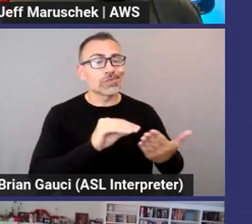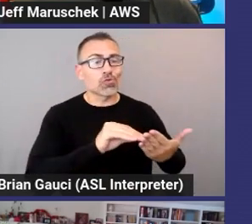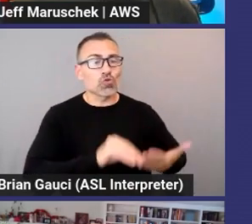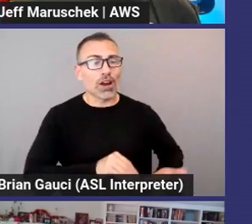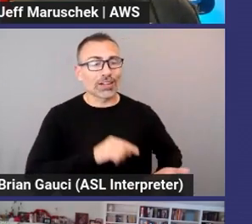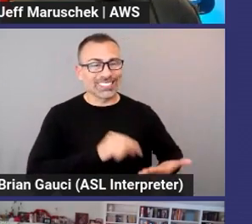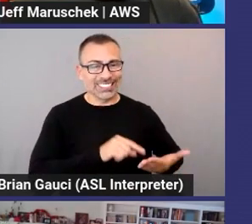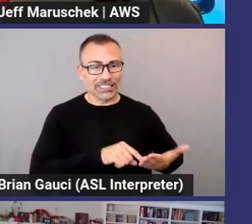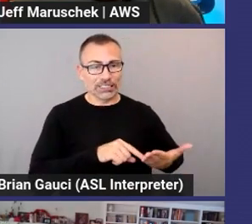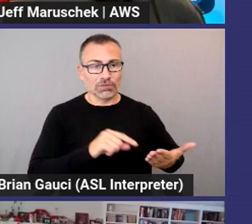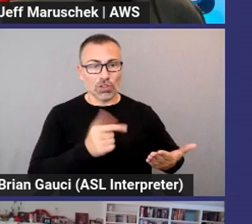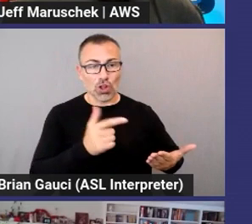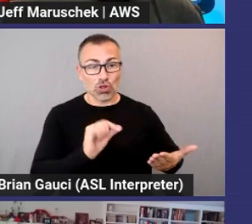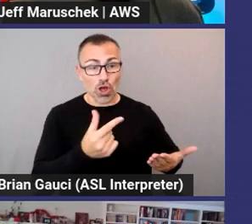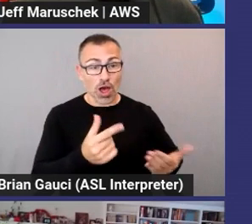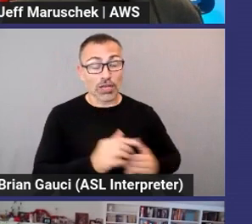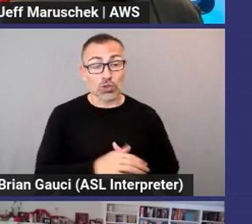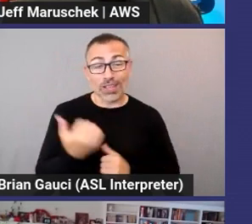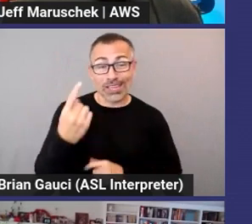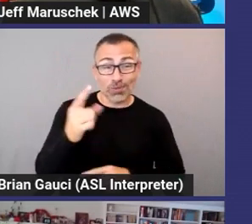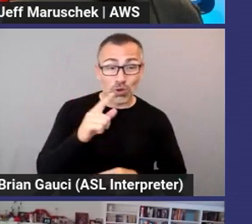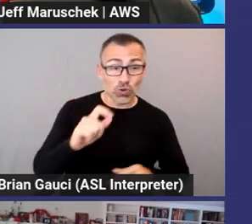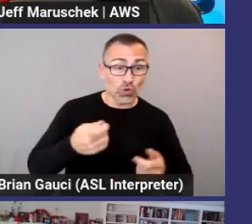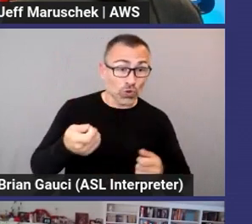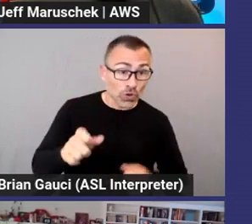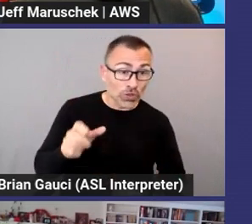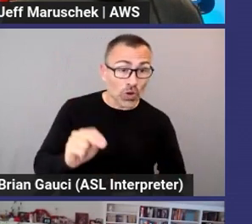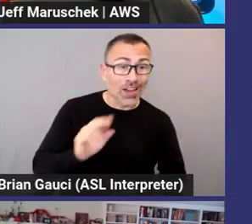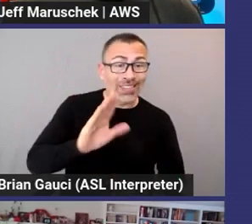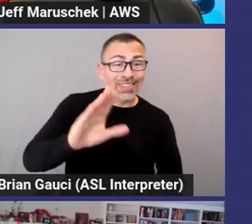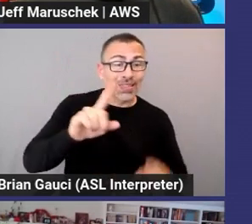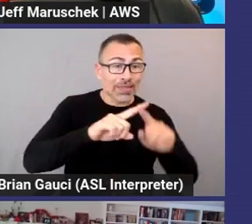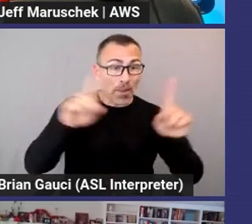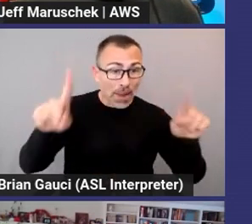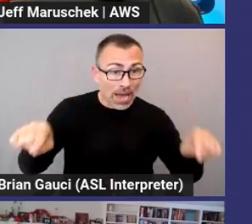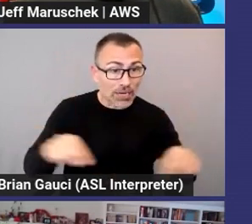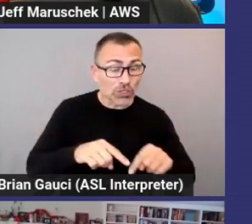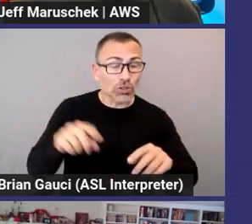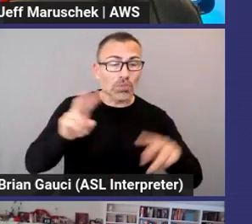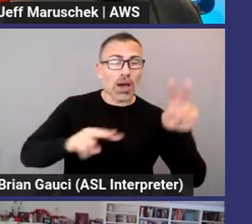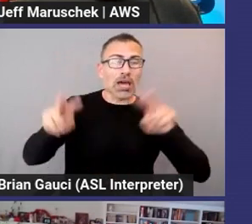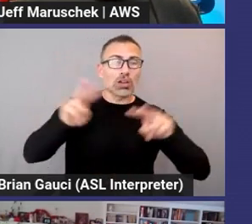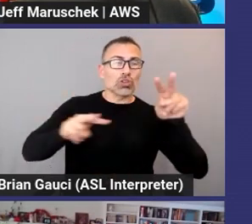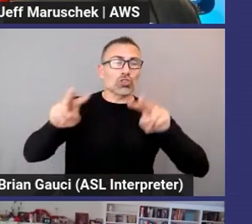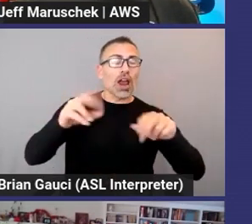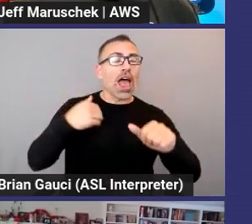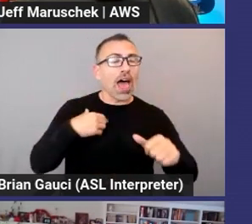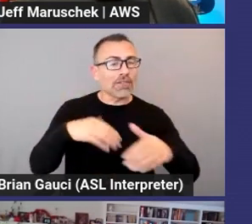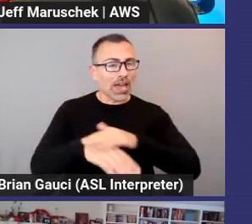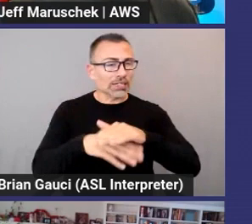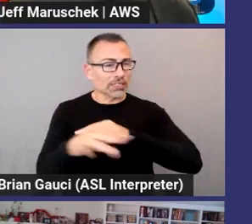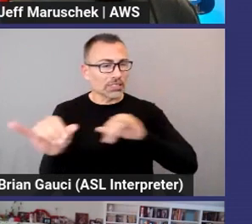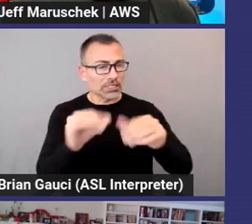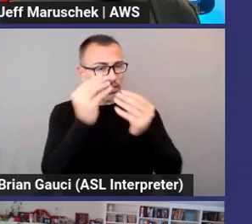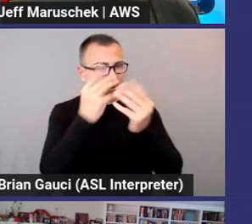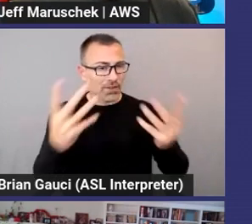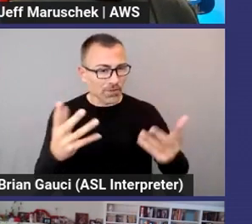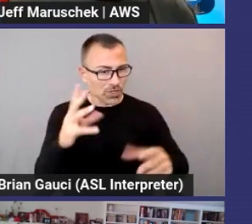And anyone who turns on their own monitor has direct access to all of the same data in their CloudWatch log groups. Wow.